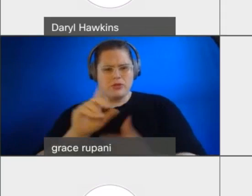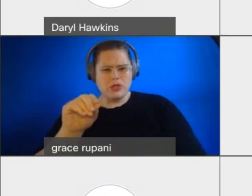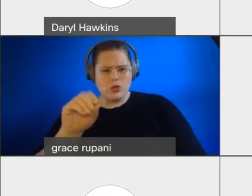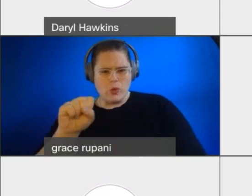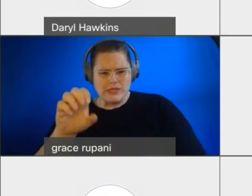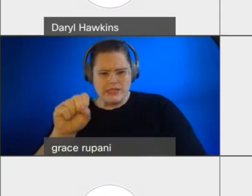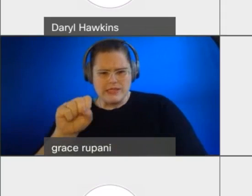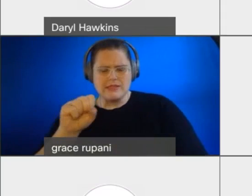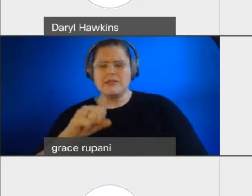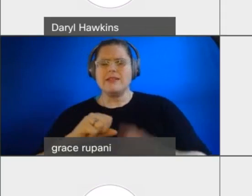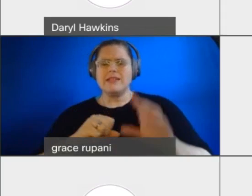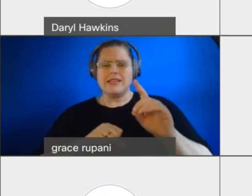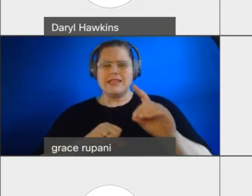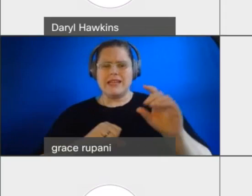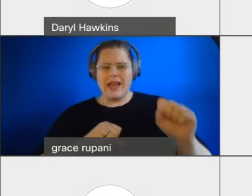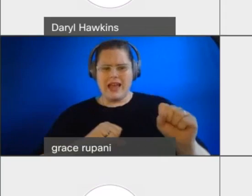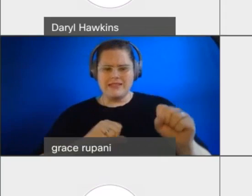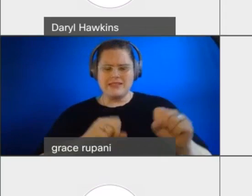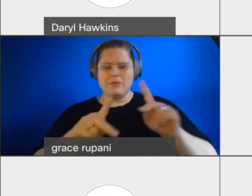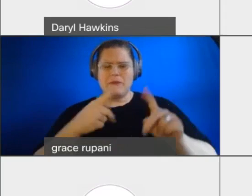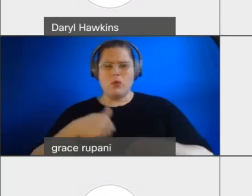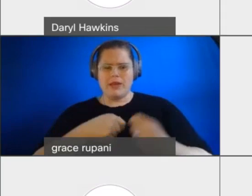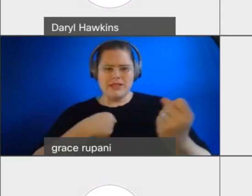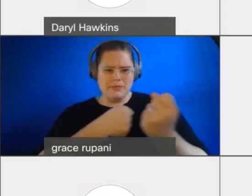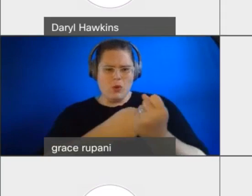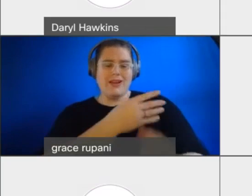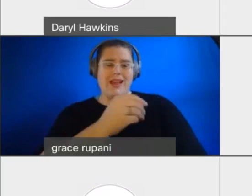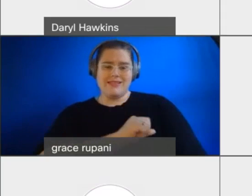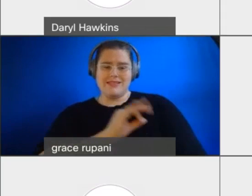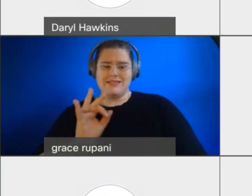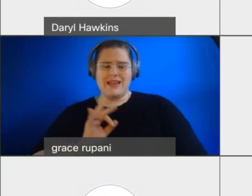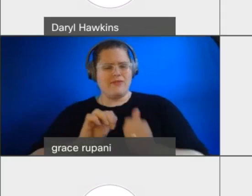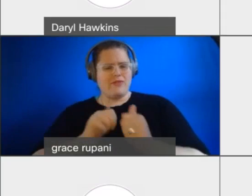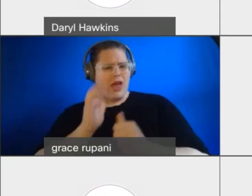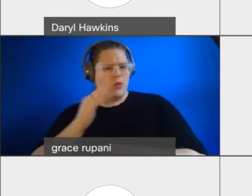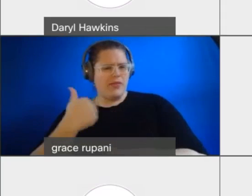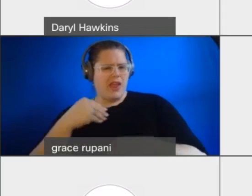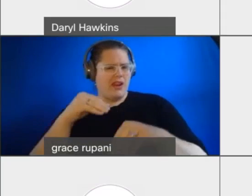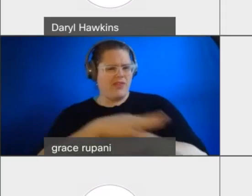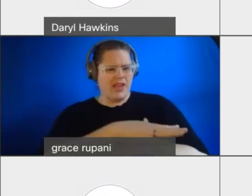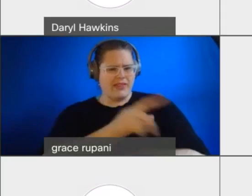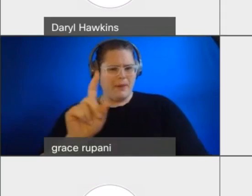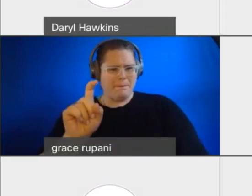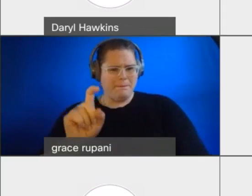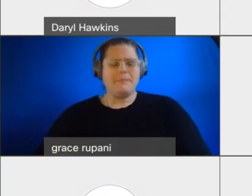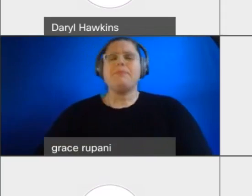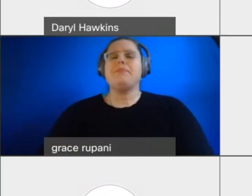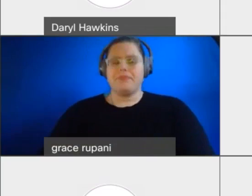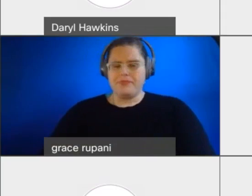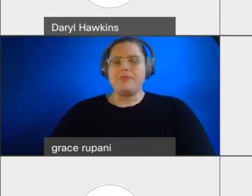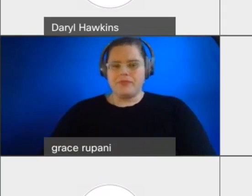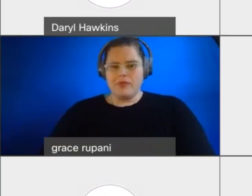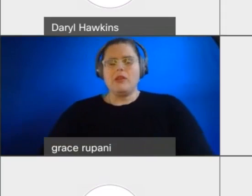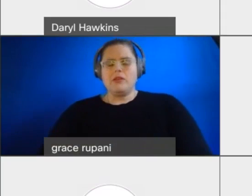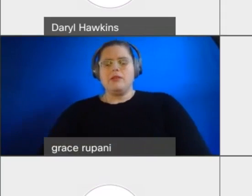by DDS and their staff? As people are aware, I believe we've shared this, and